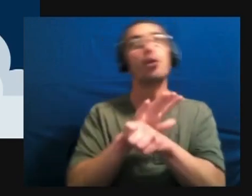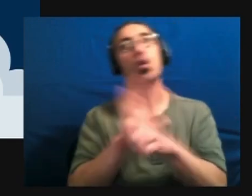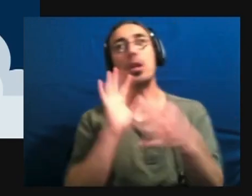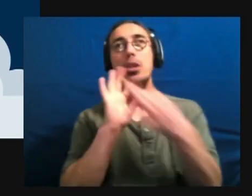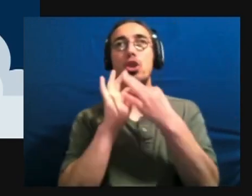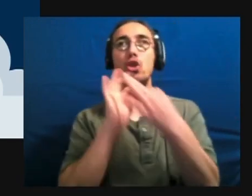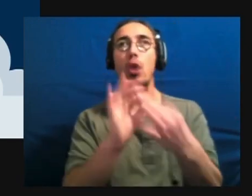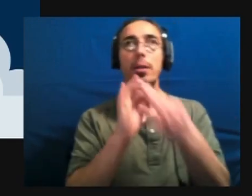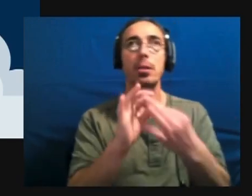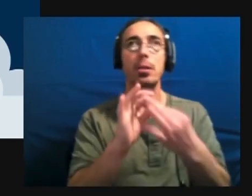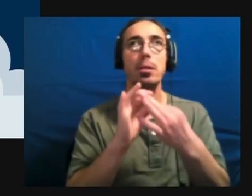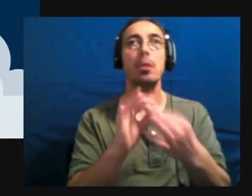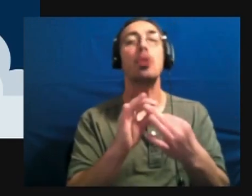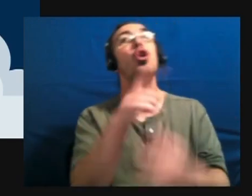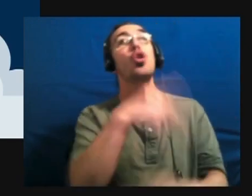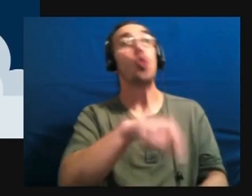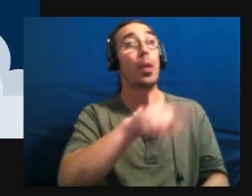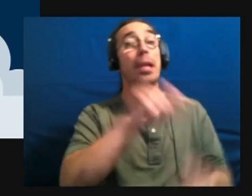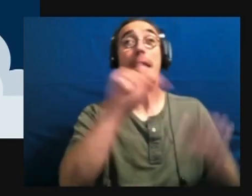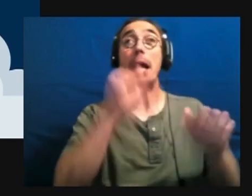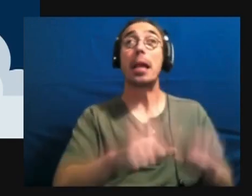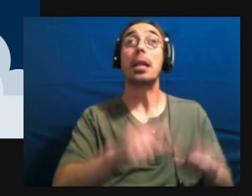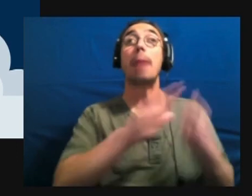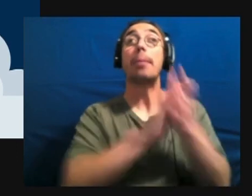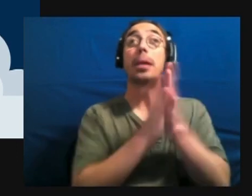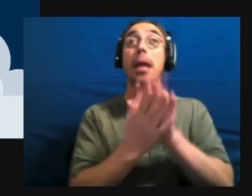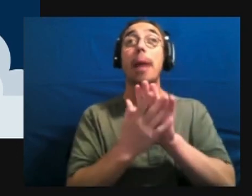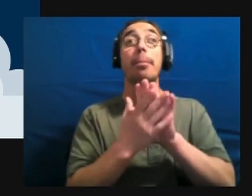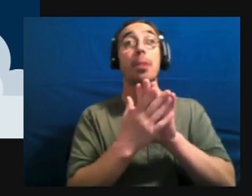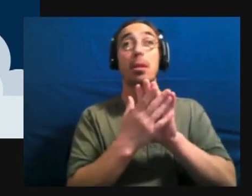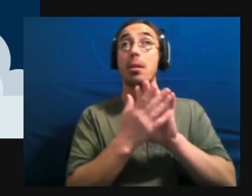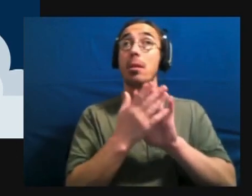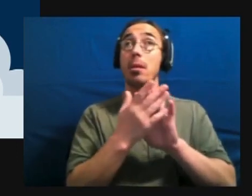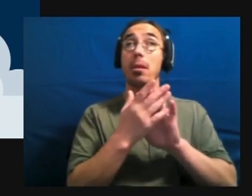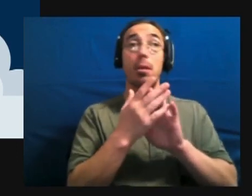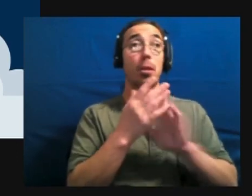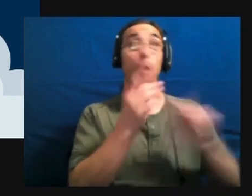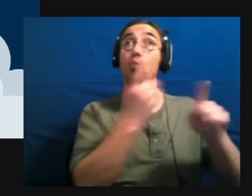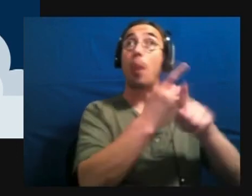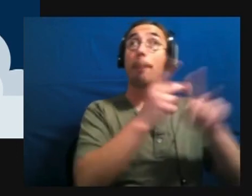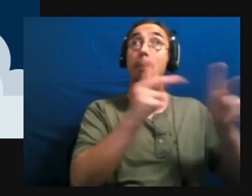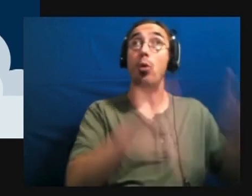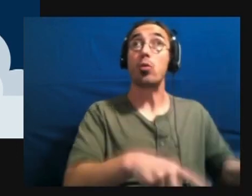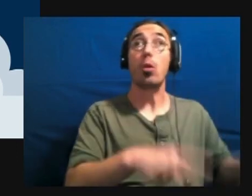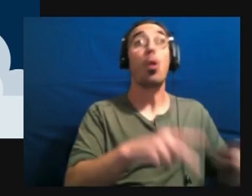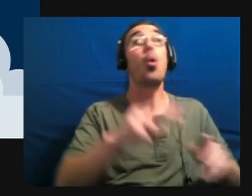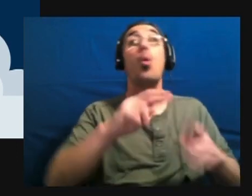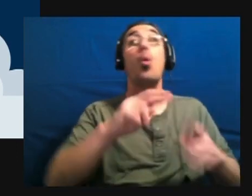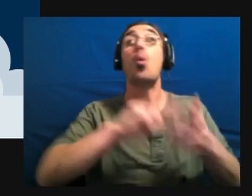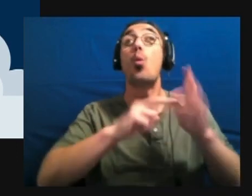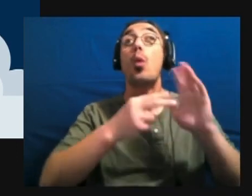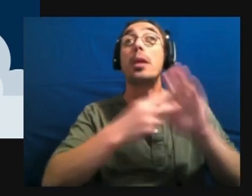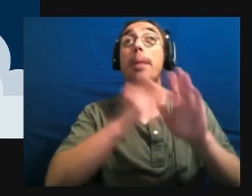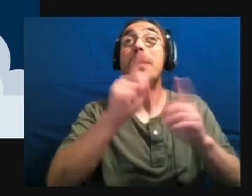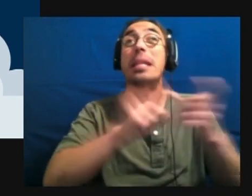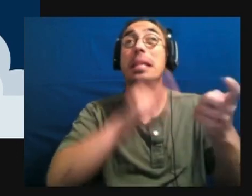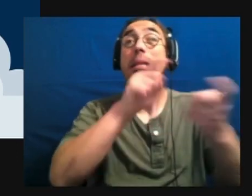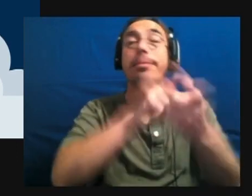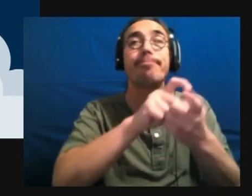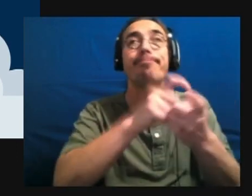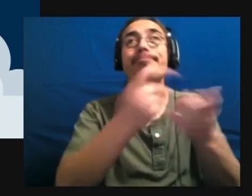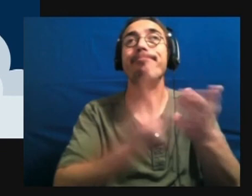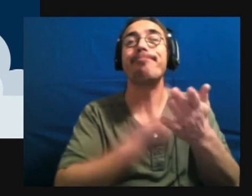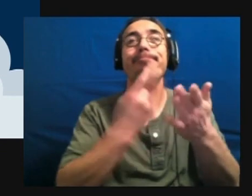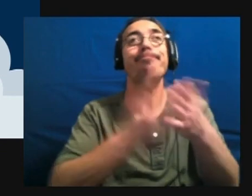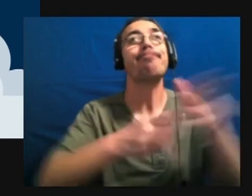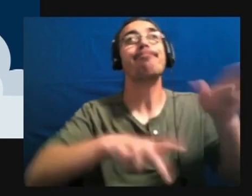so that they can be the person that they're wired to be. And you don't know what that's going to be yet, and that you need to